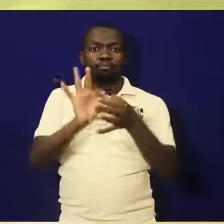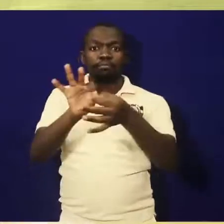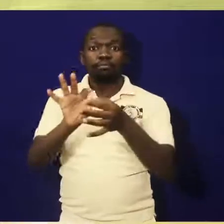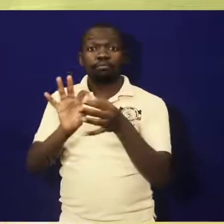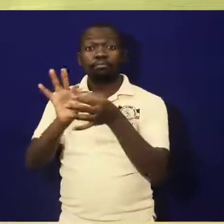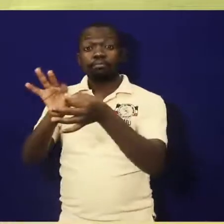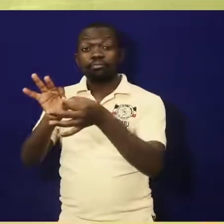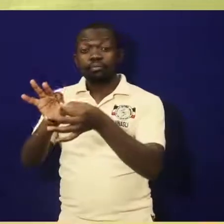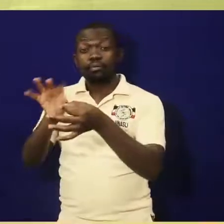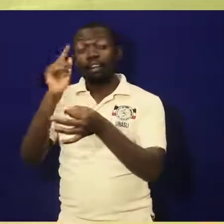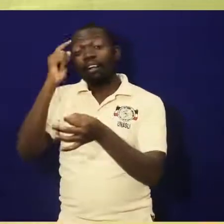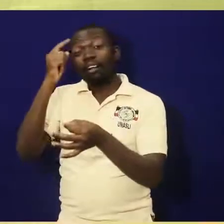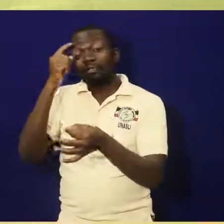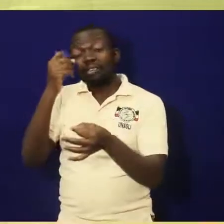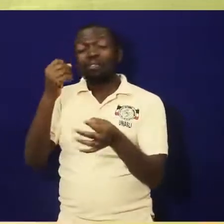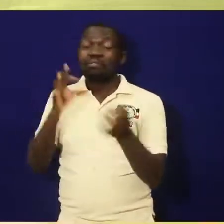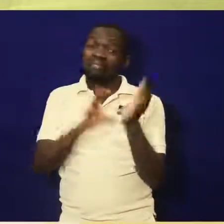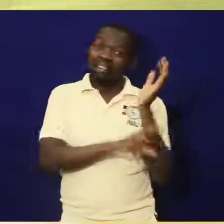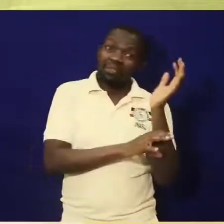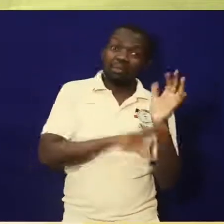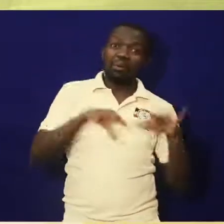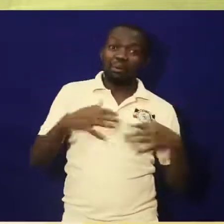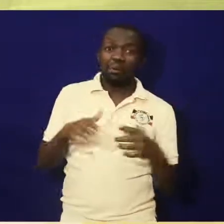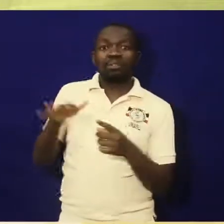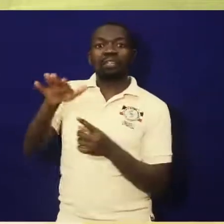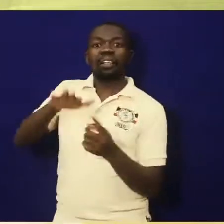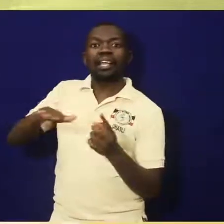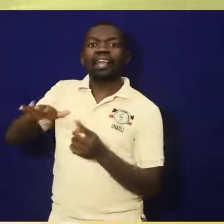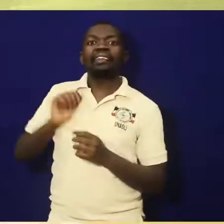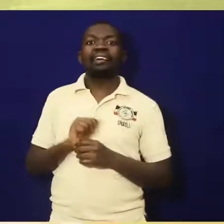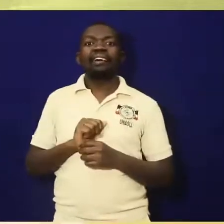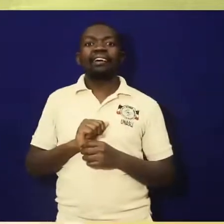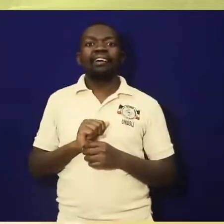country or an area.